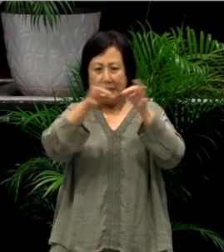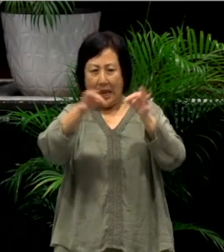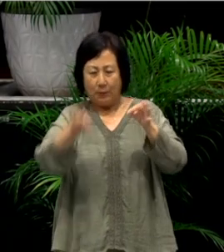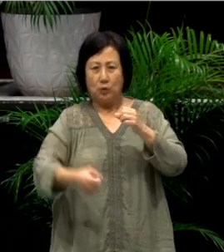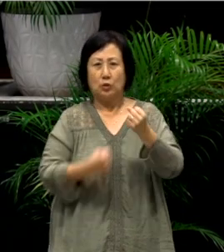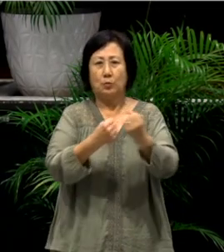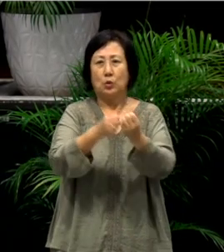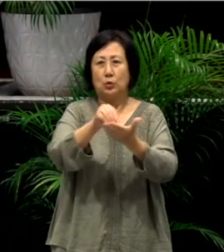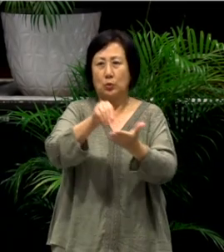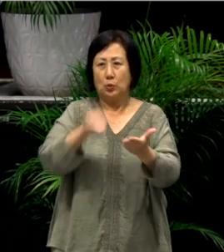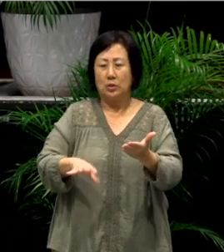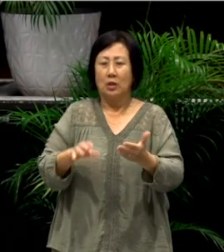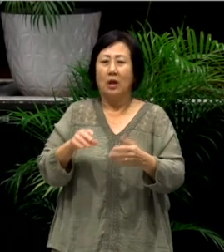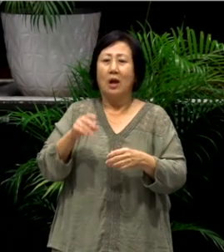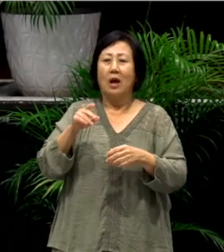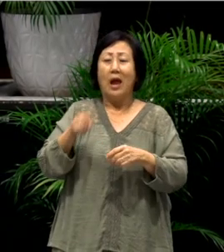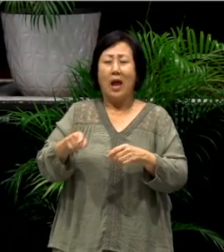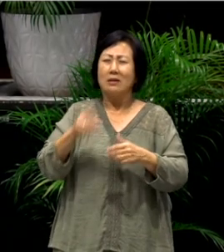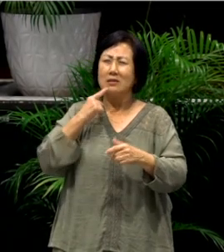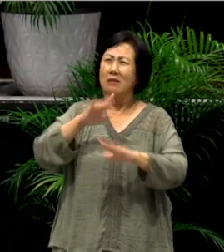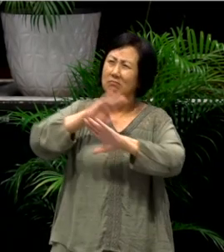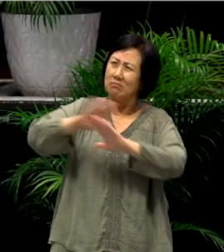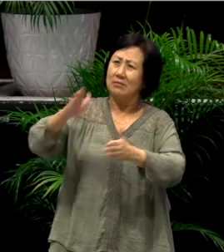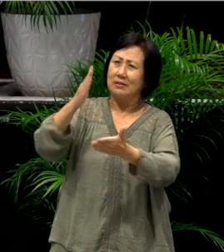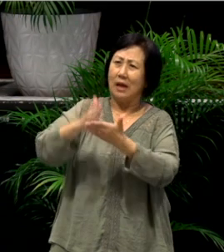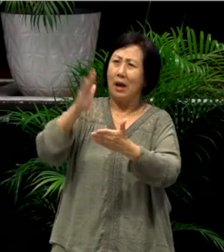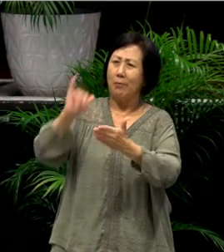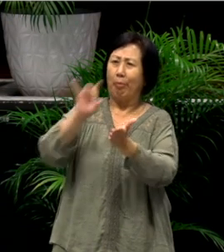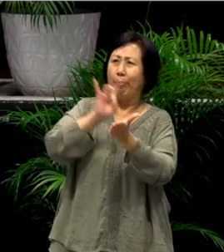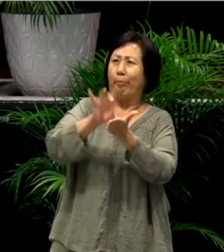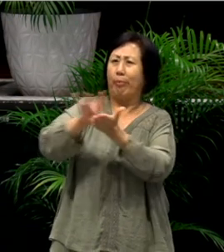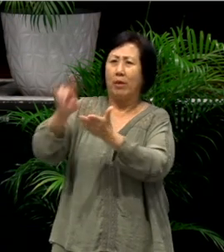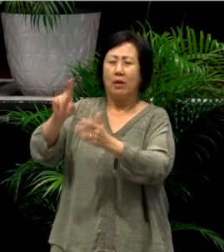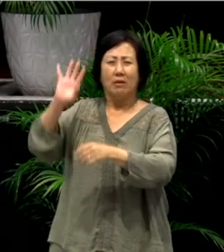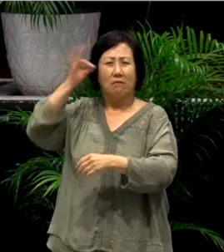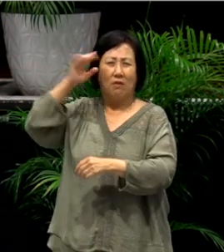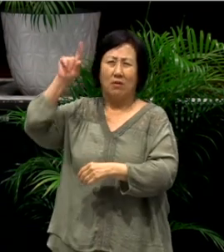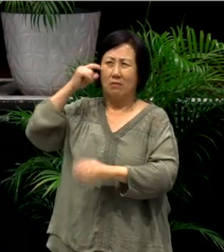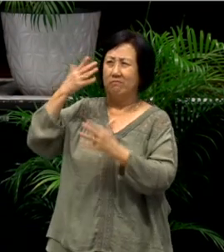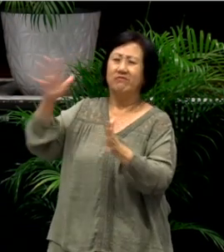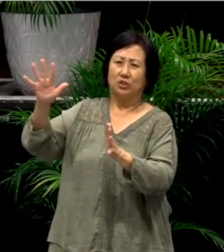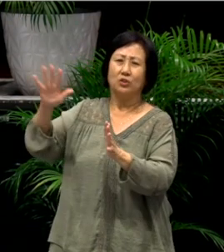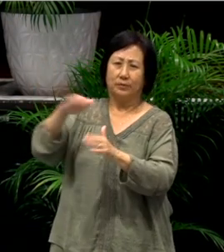students in these spaces and call for an end to this type of activity by the federal government.